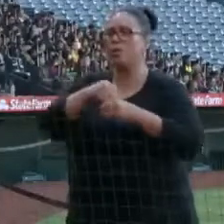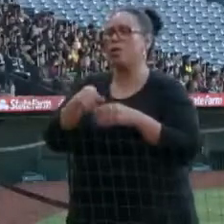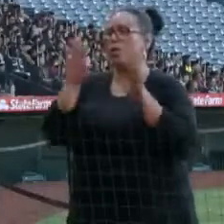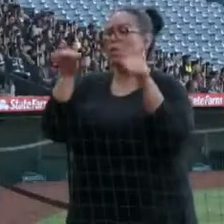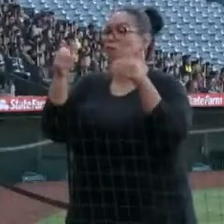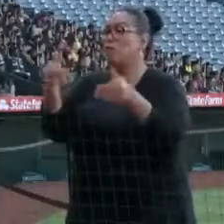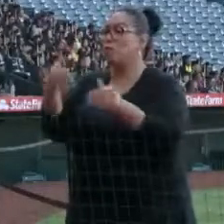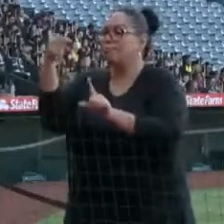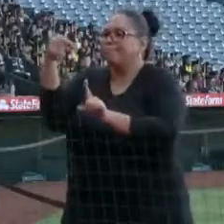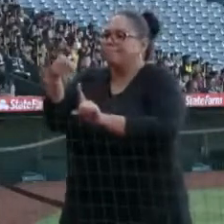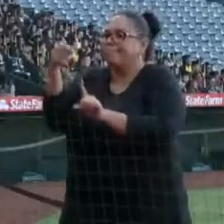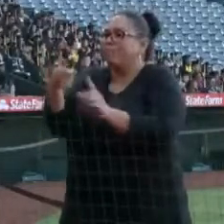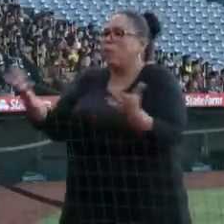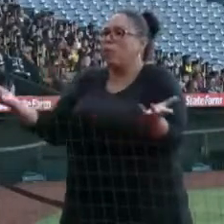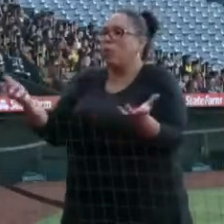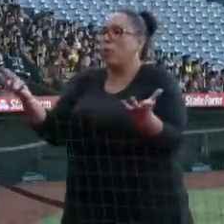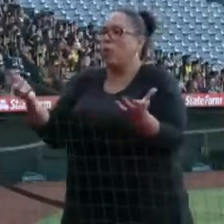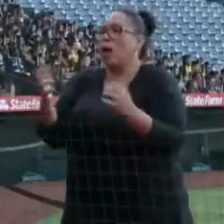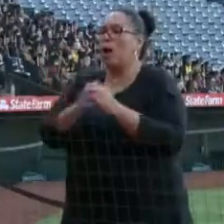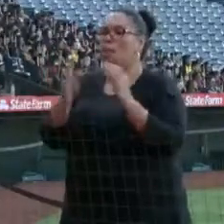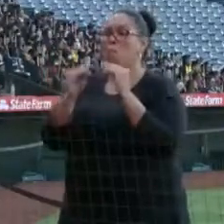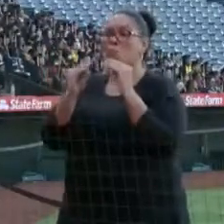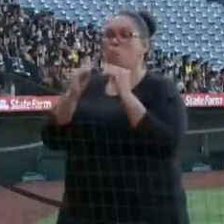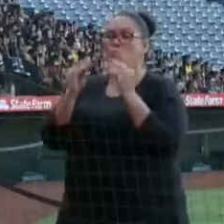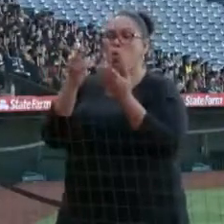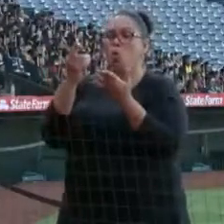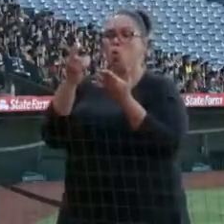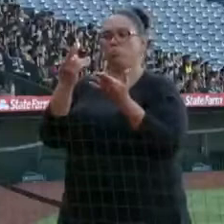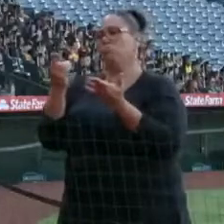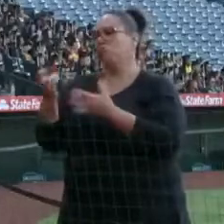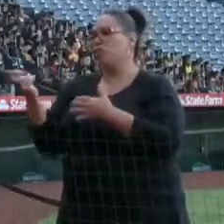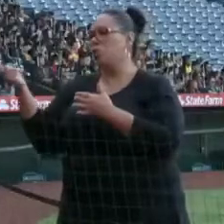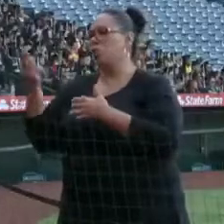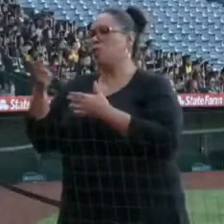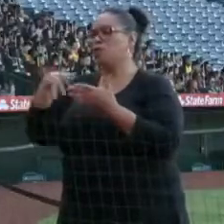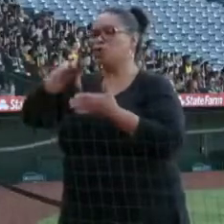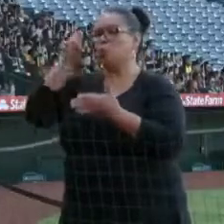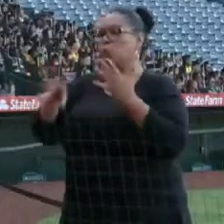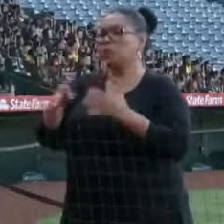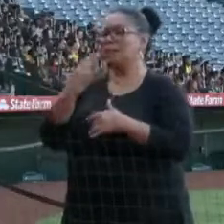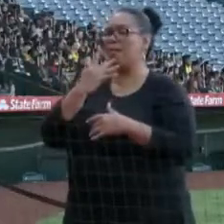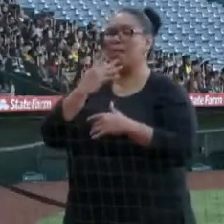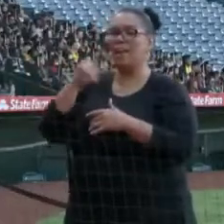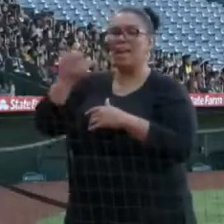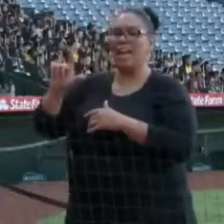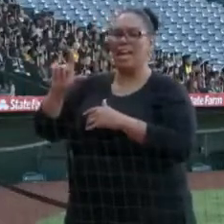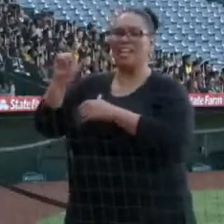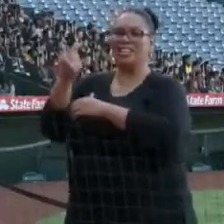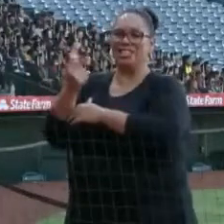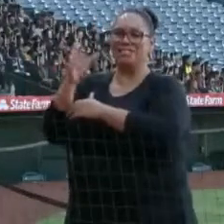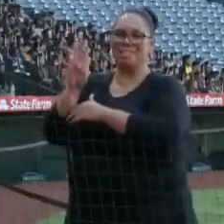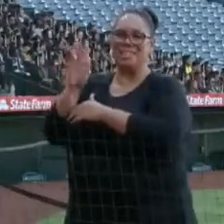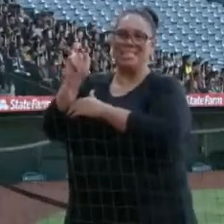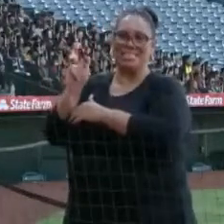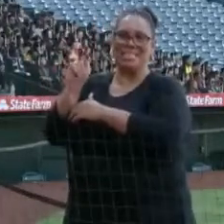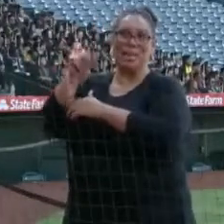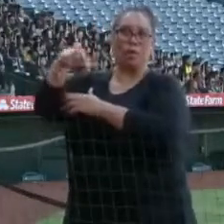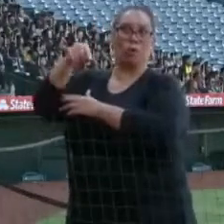focusing particularly on providing more resources for students of color, the LGBTQIA+